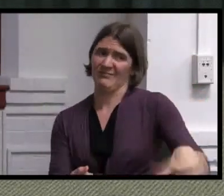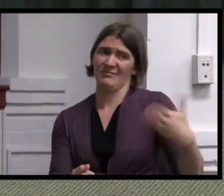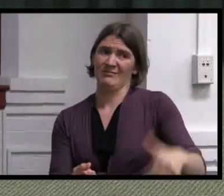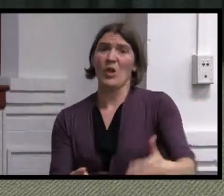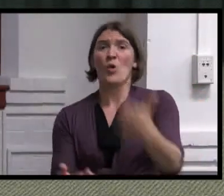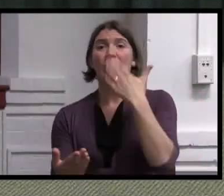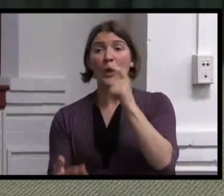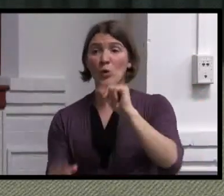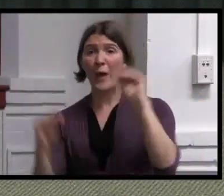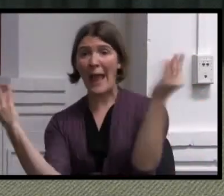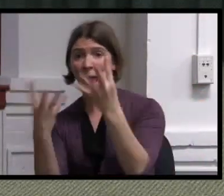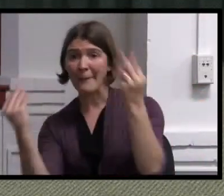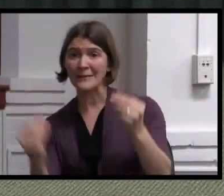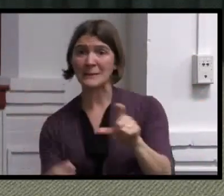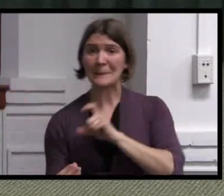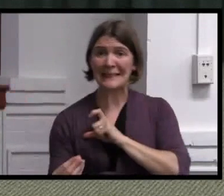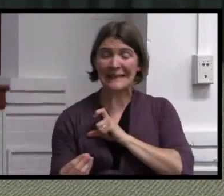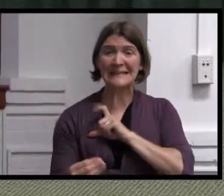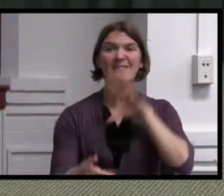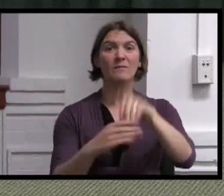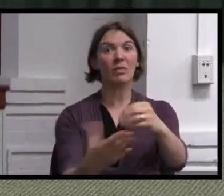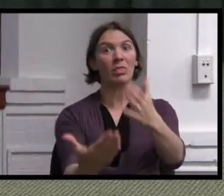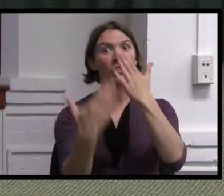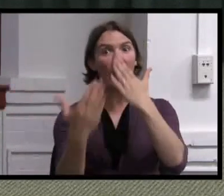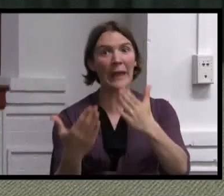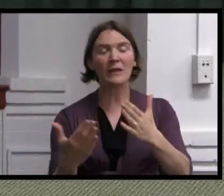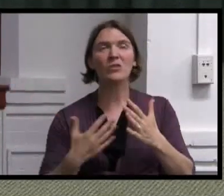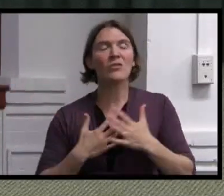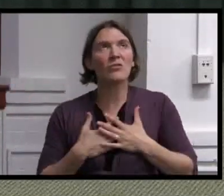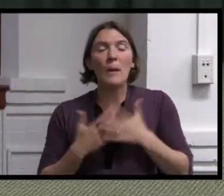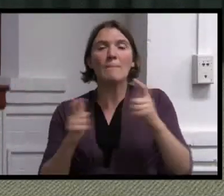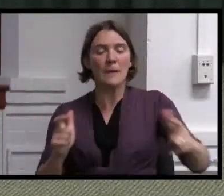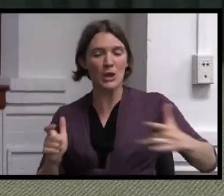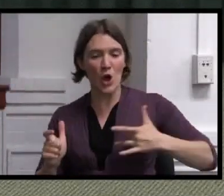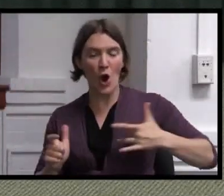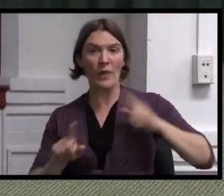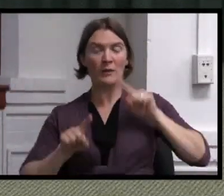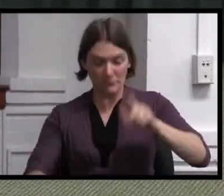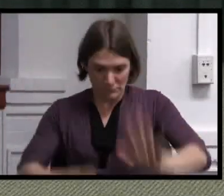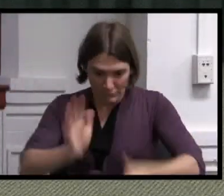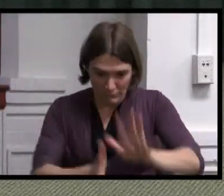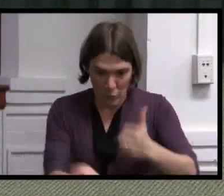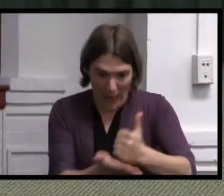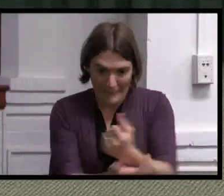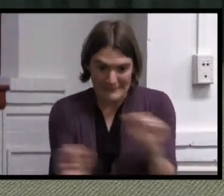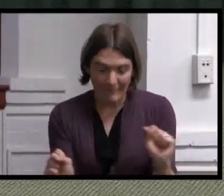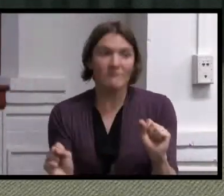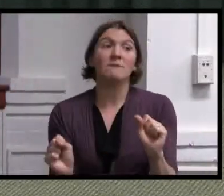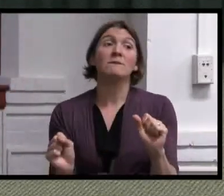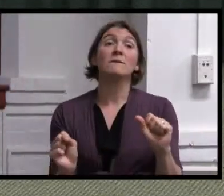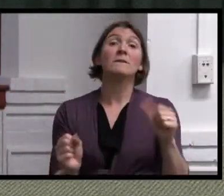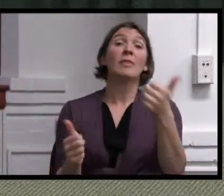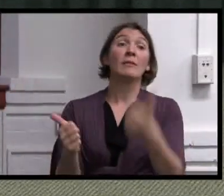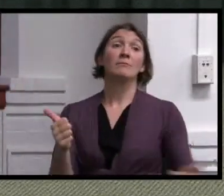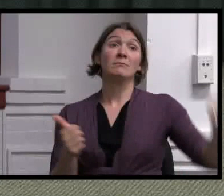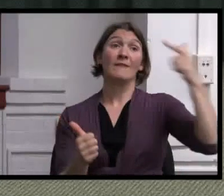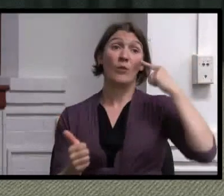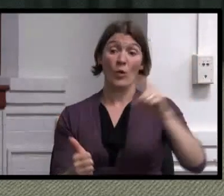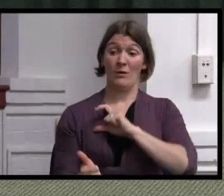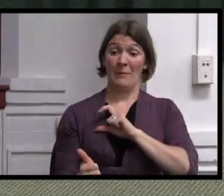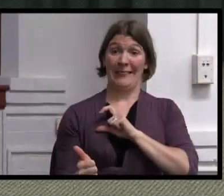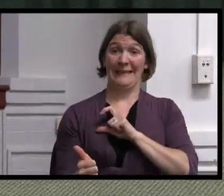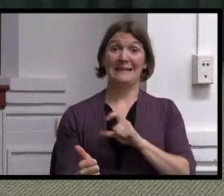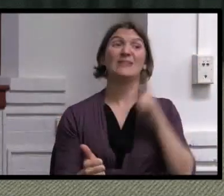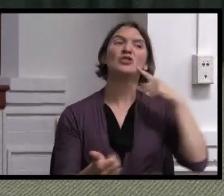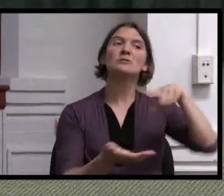going to these things with care and compassion and being right there on the mark. And thanks to Captain Mark Harrigan for the article